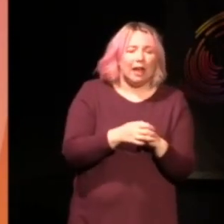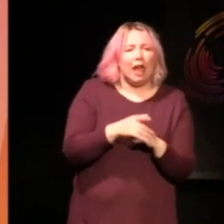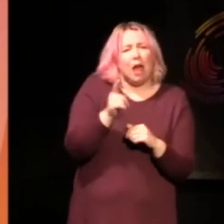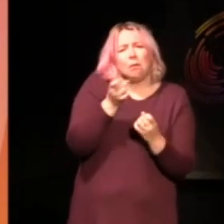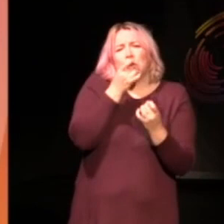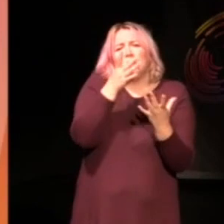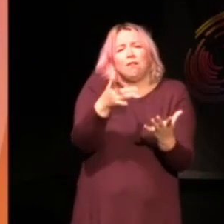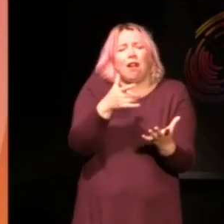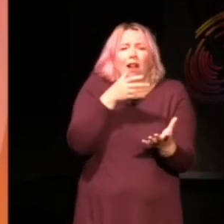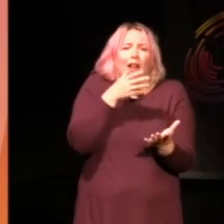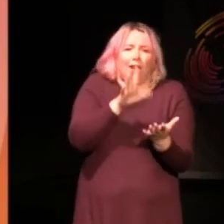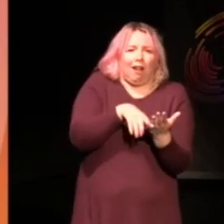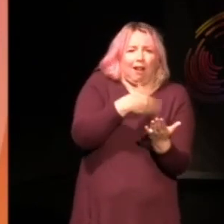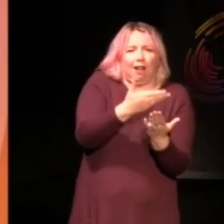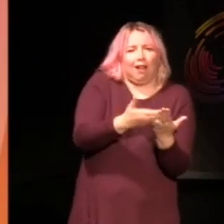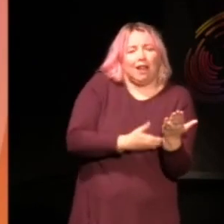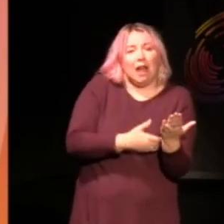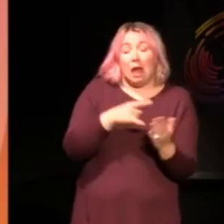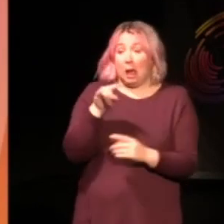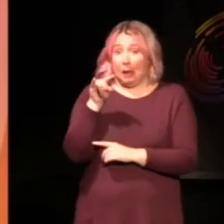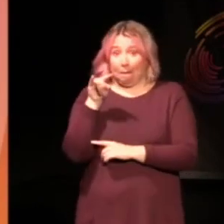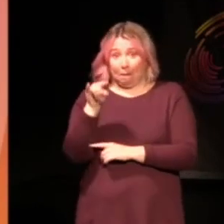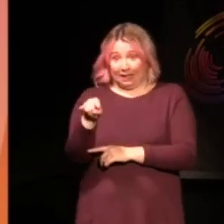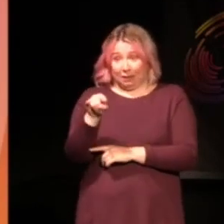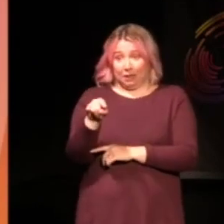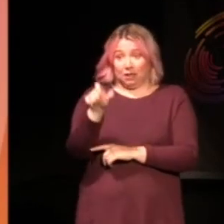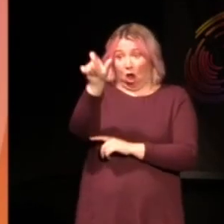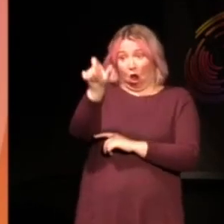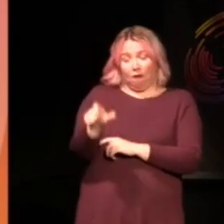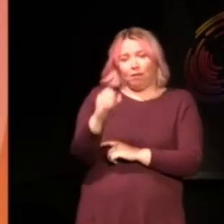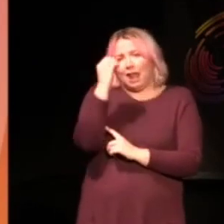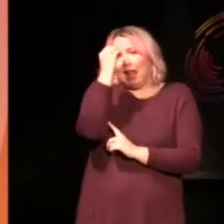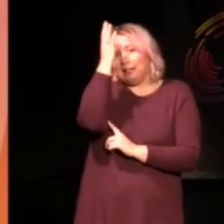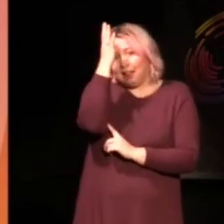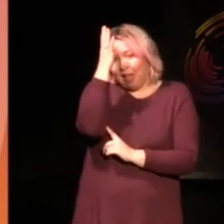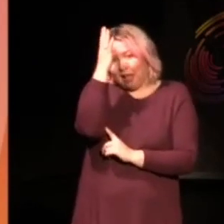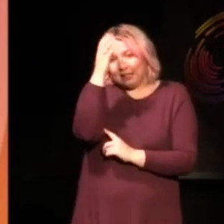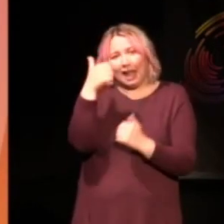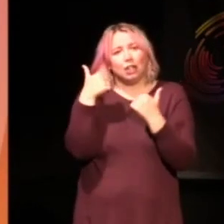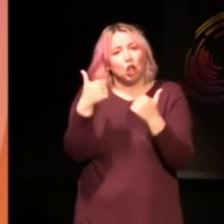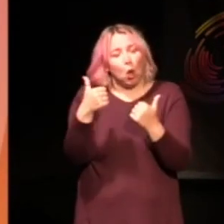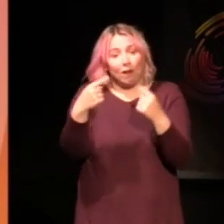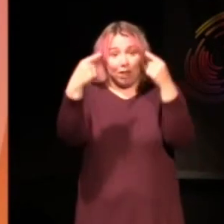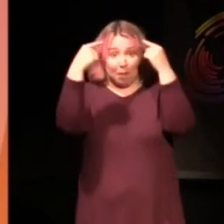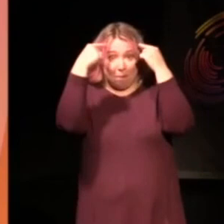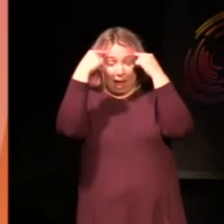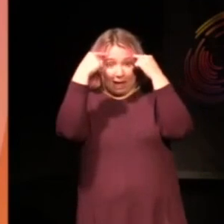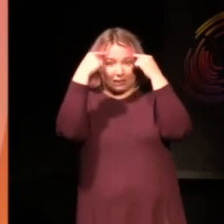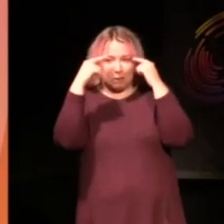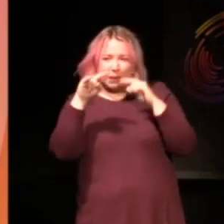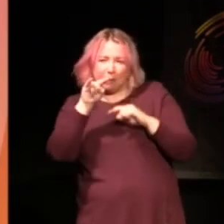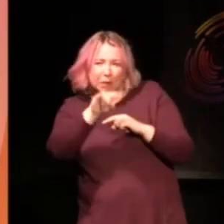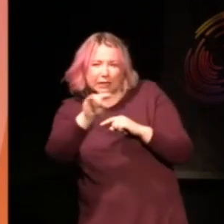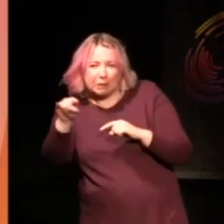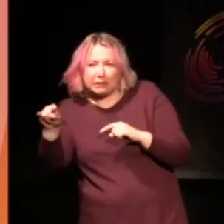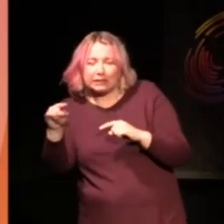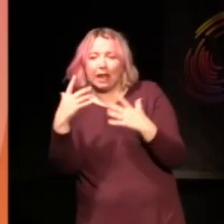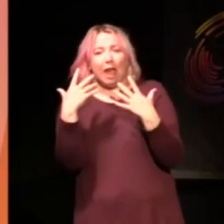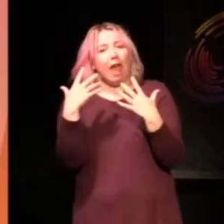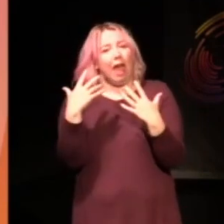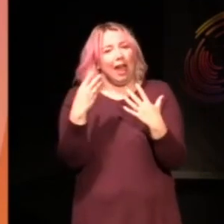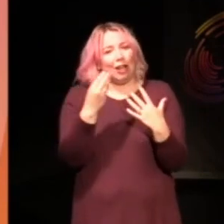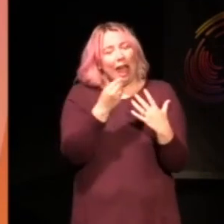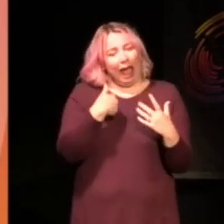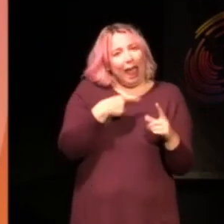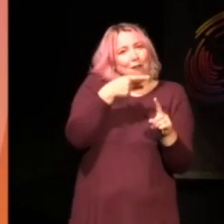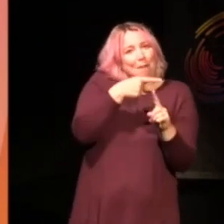talks about the pessimism of the intellect. And I think it's okay for the mind to be pessimistic. Actually have a positive view on pessimism in